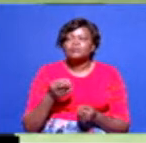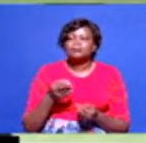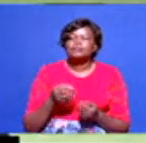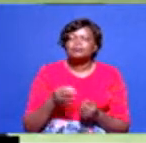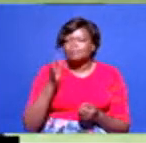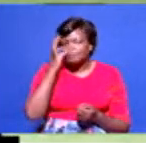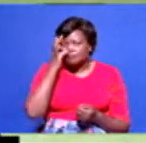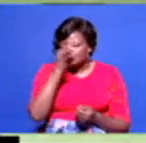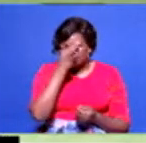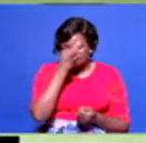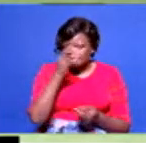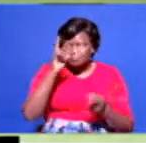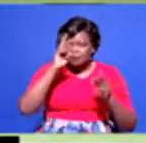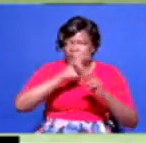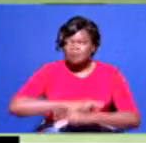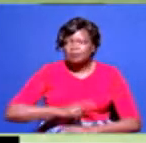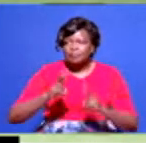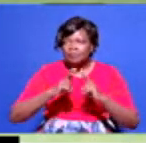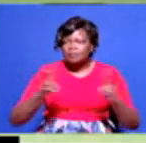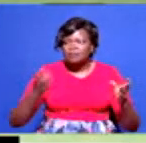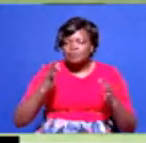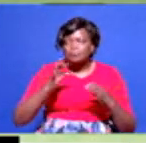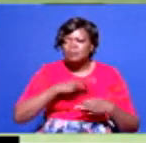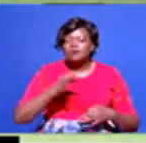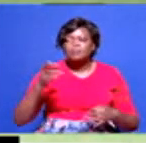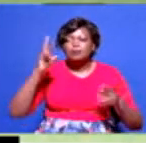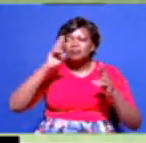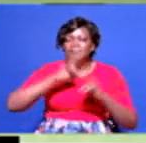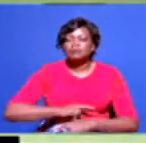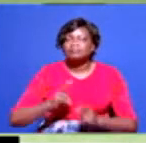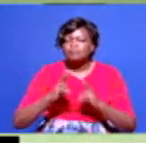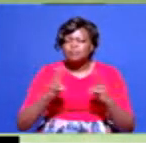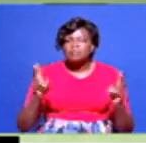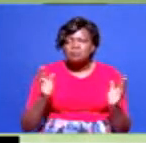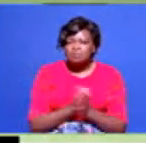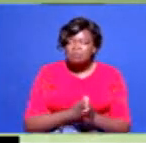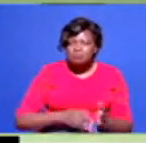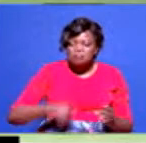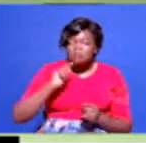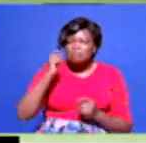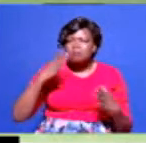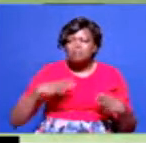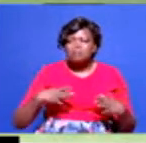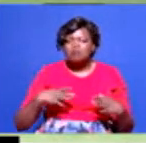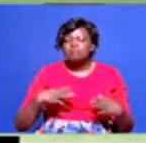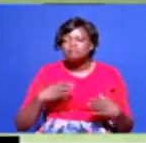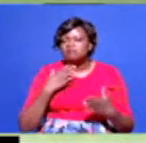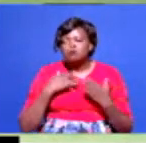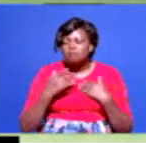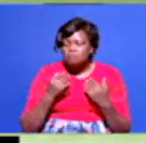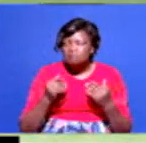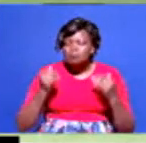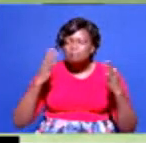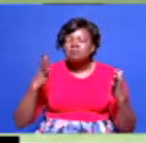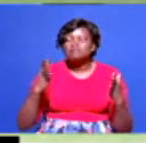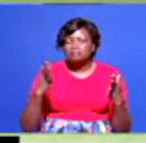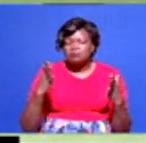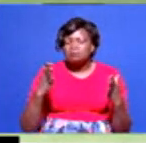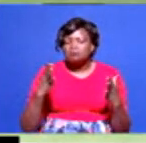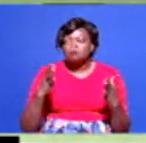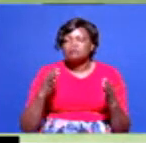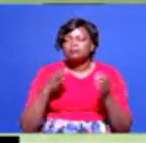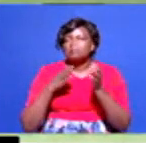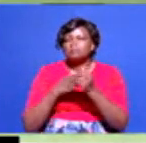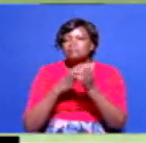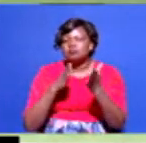Kibaki, rest in peace. May his soul rest in peace. And may we Kenyans admire the great statesmanship, great leader, a